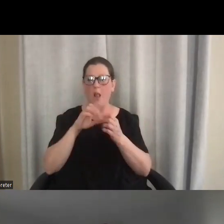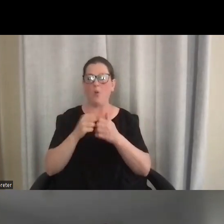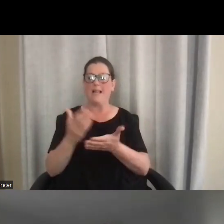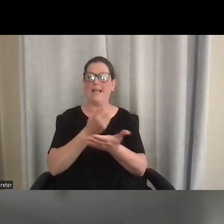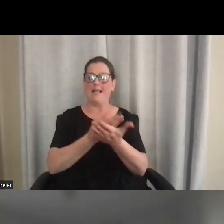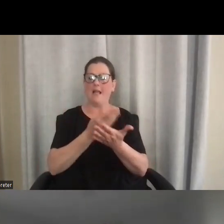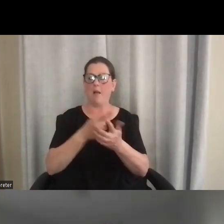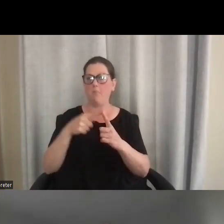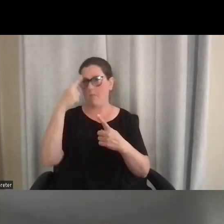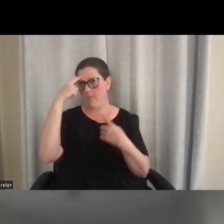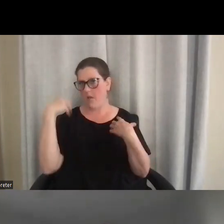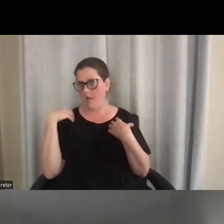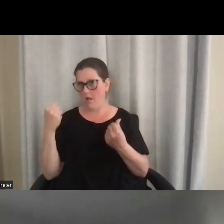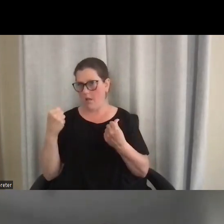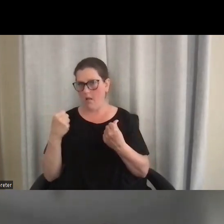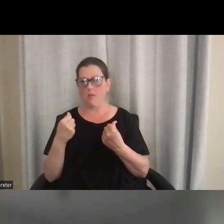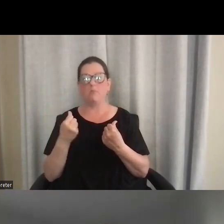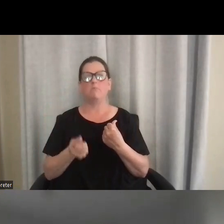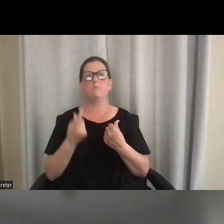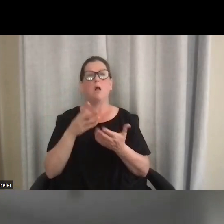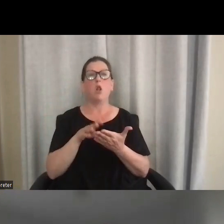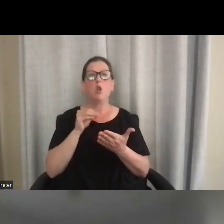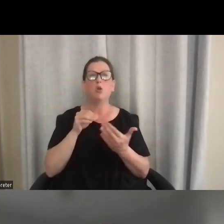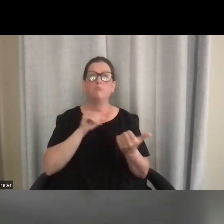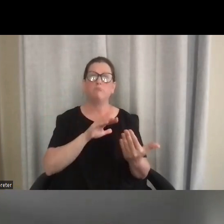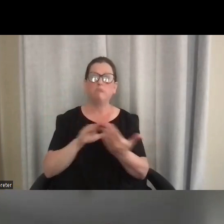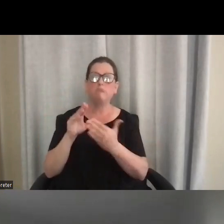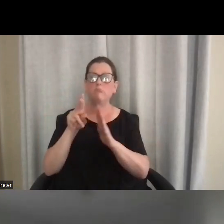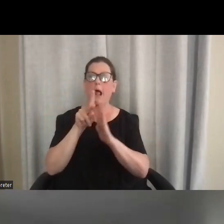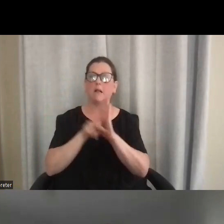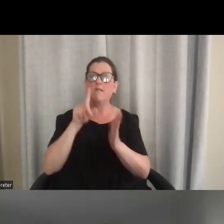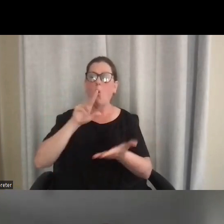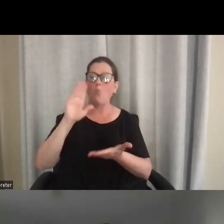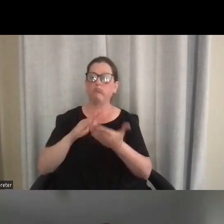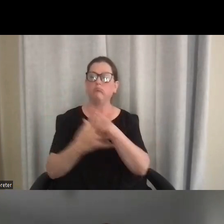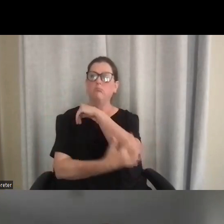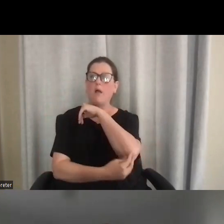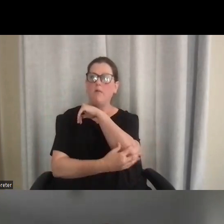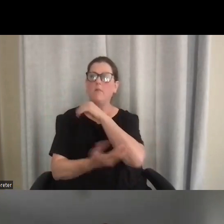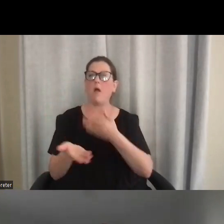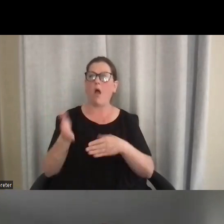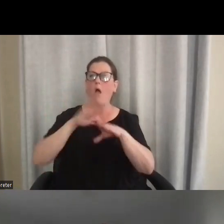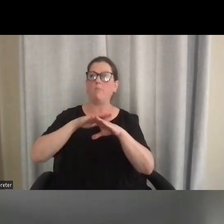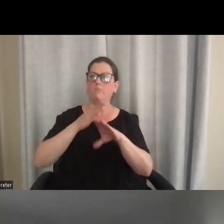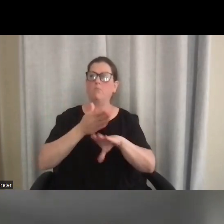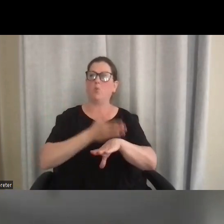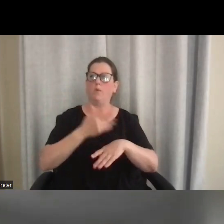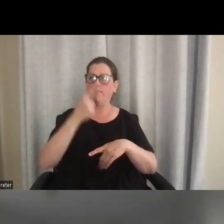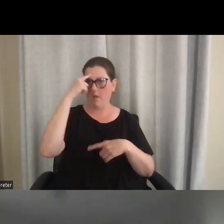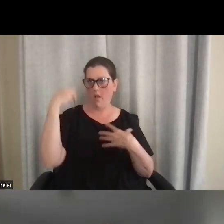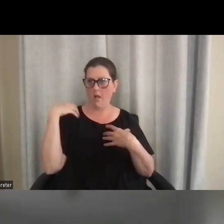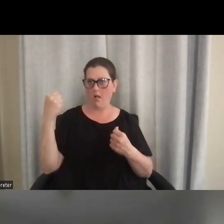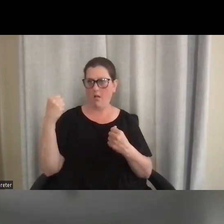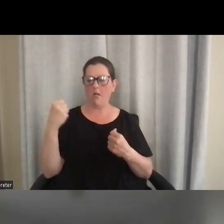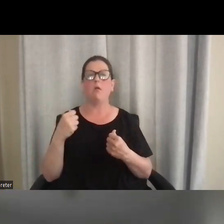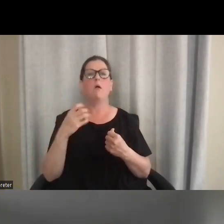health, having learned of strategies and policies for reducing poverty and improving mental health, an ability to discuss the role